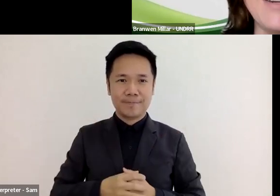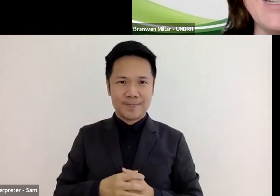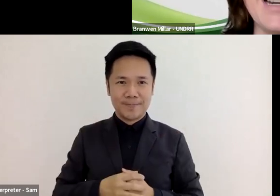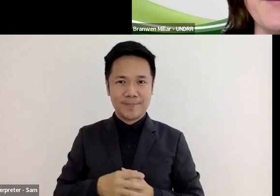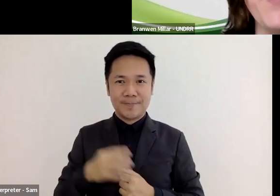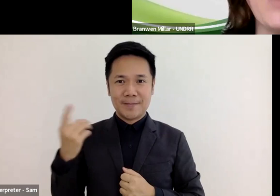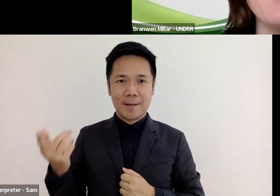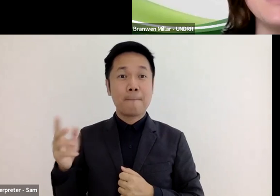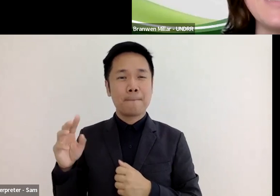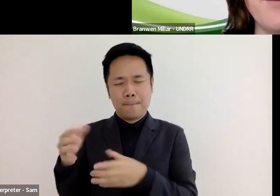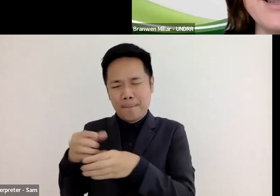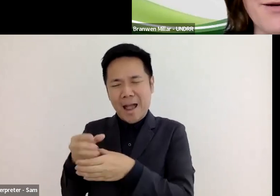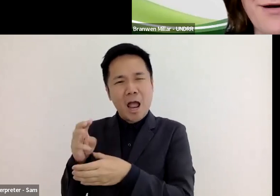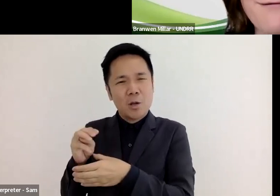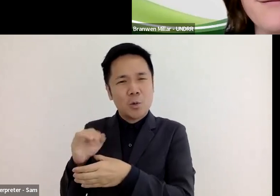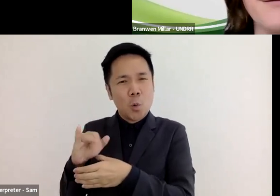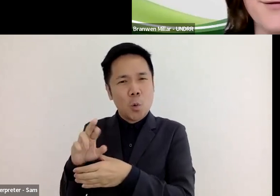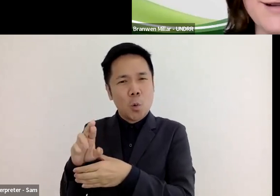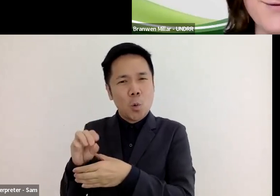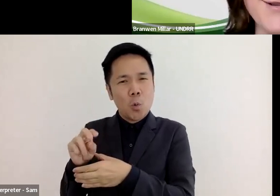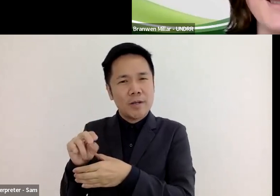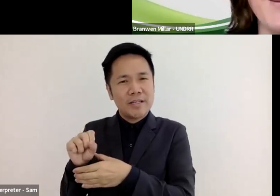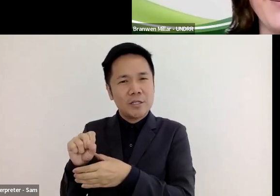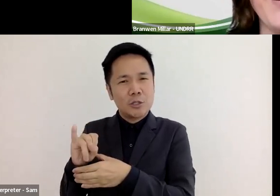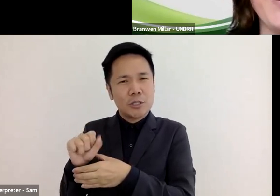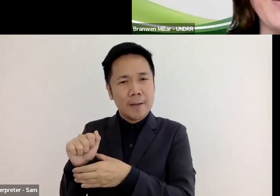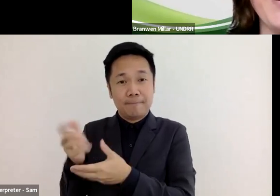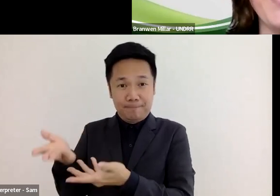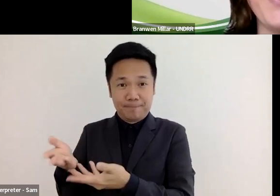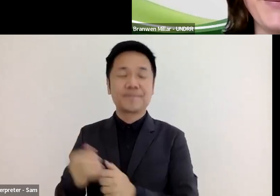of Micronesia. Ms. Apis-Overhoff, the floor is yours.